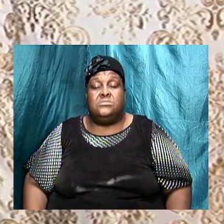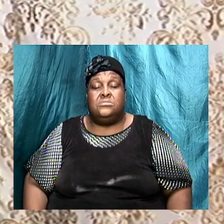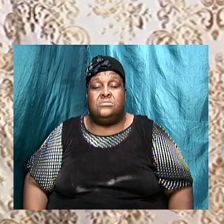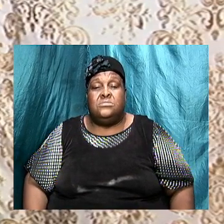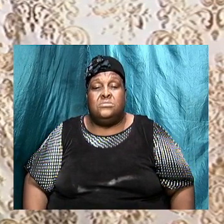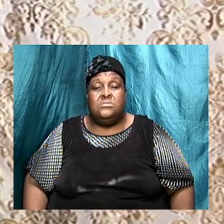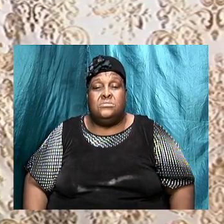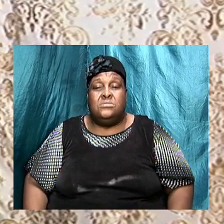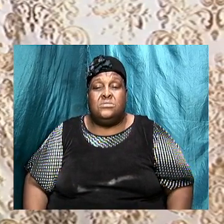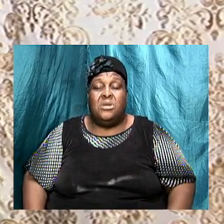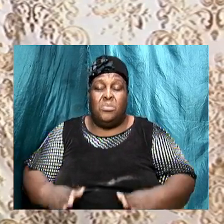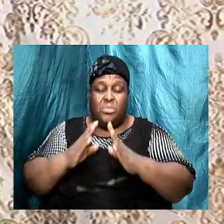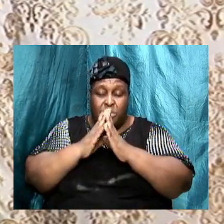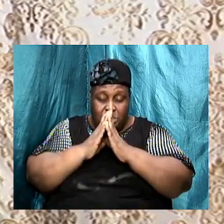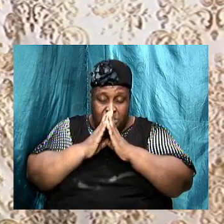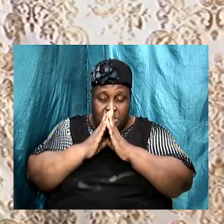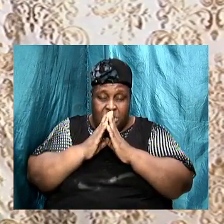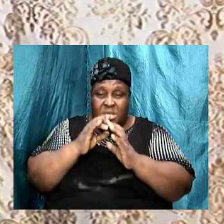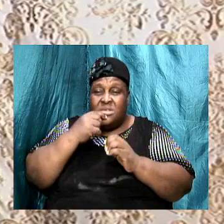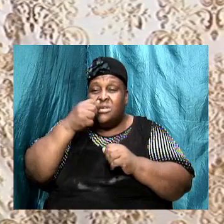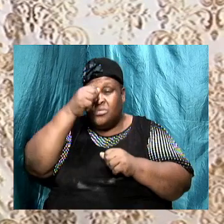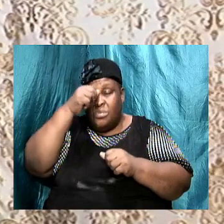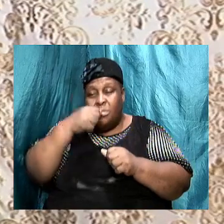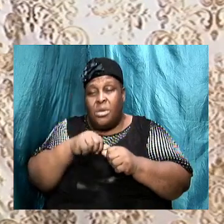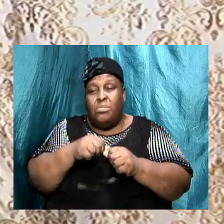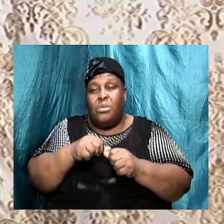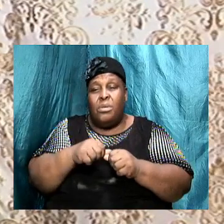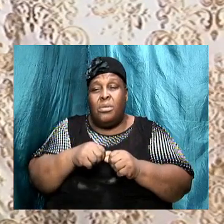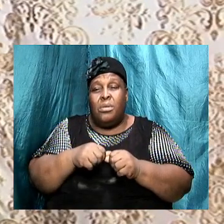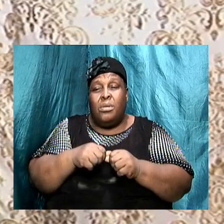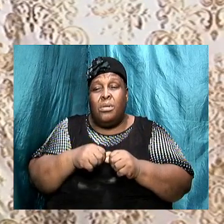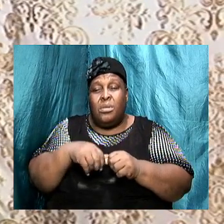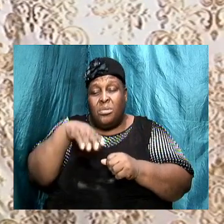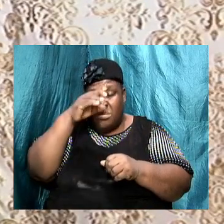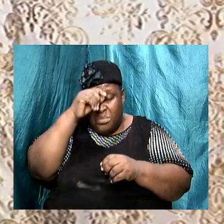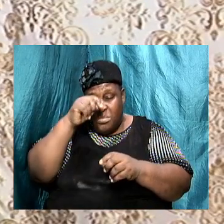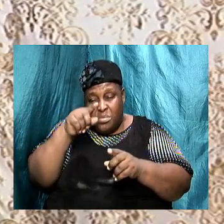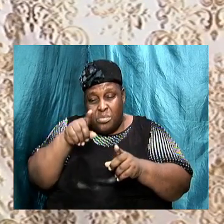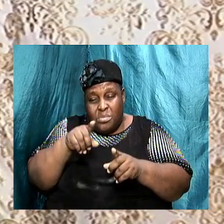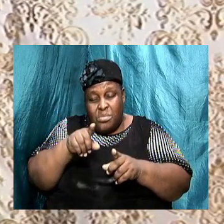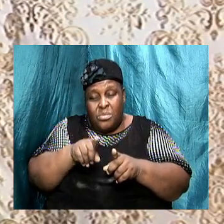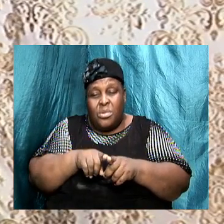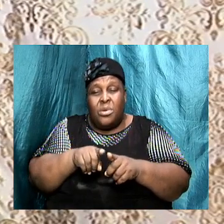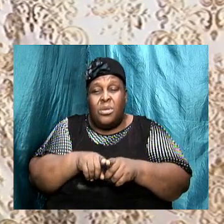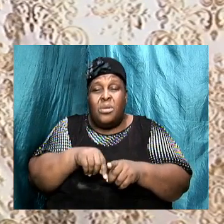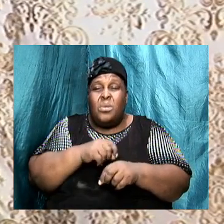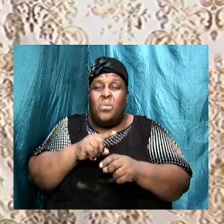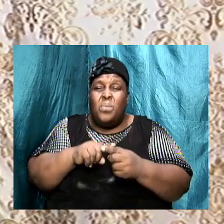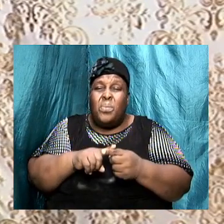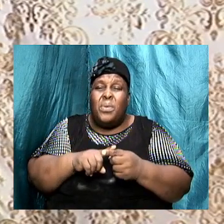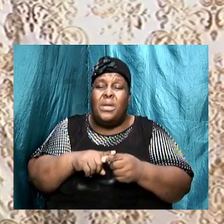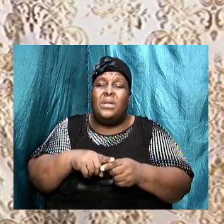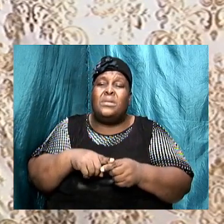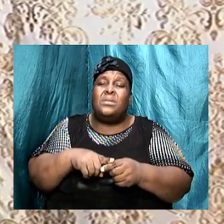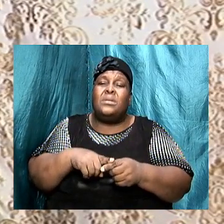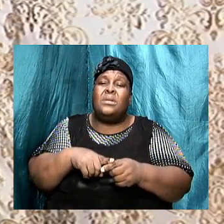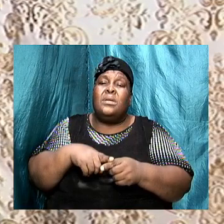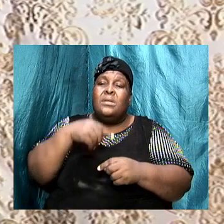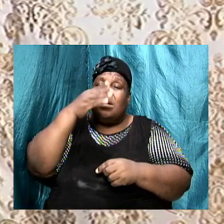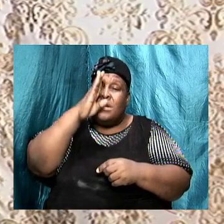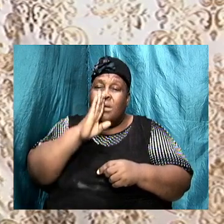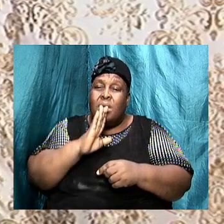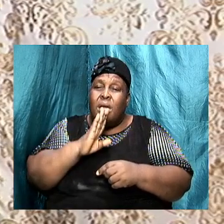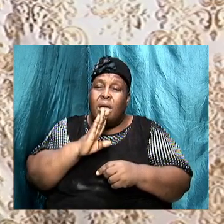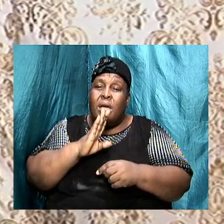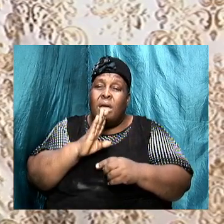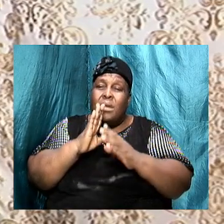him can pray and say, remember Brother Bailey because Brother Bailey sinned. But God requires that Brother